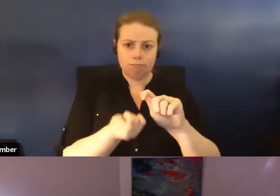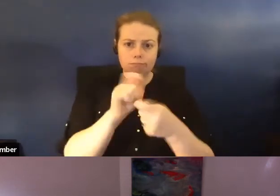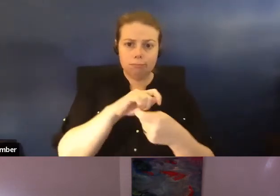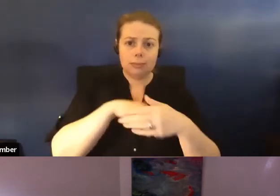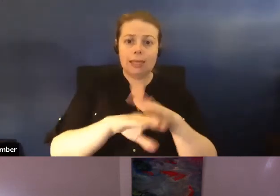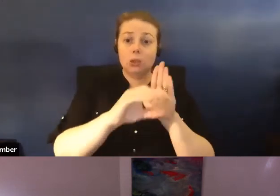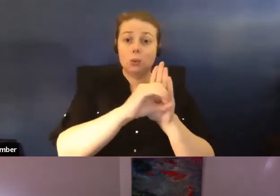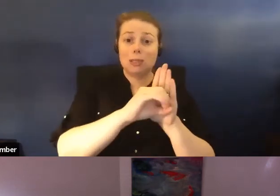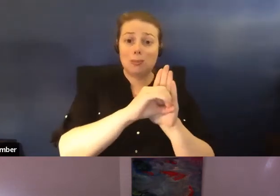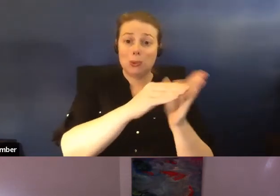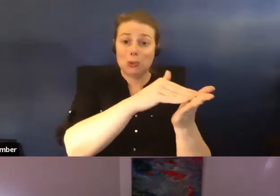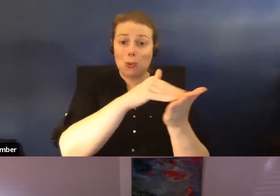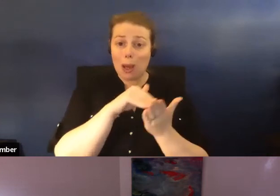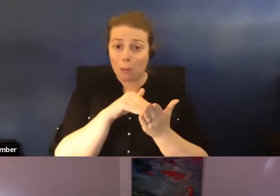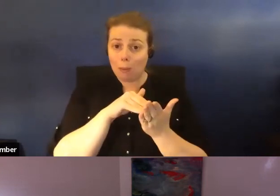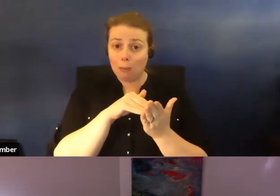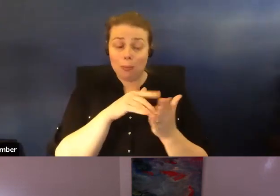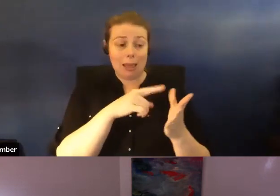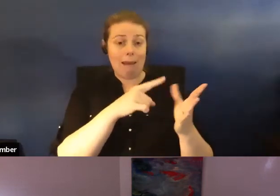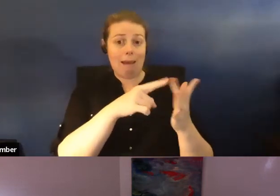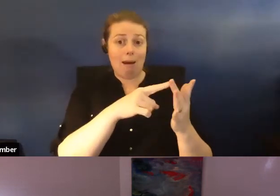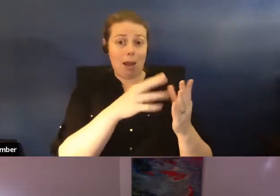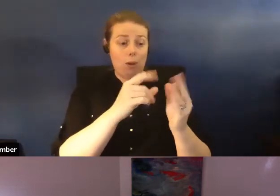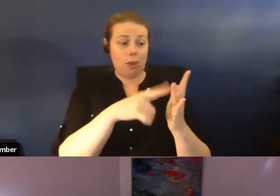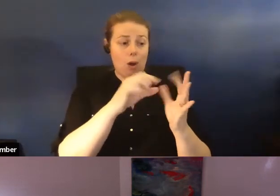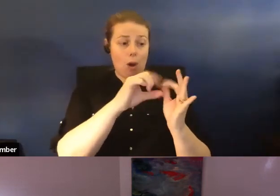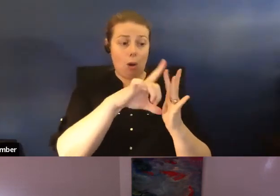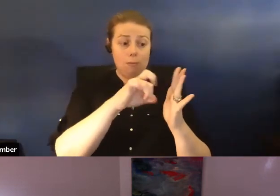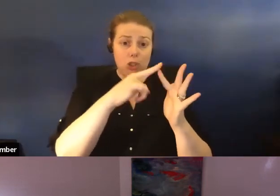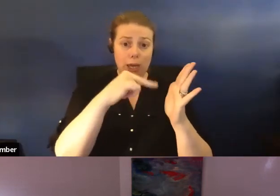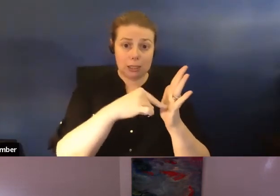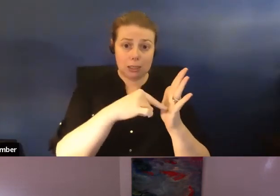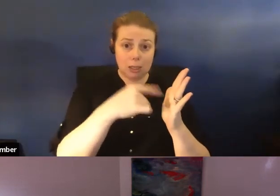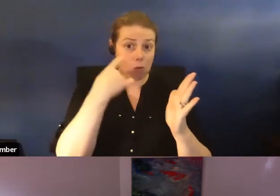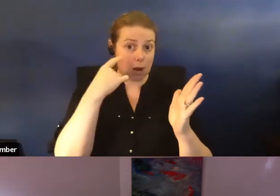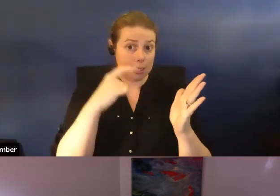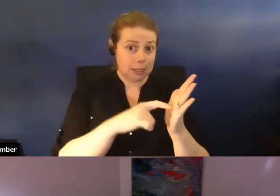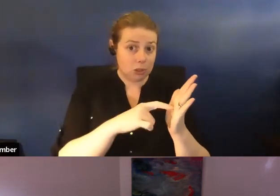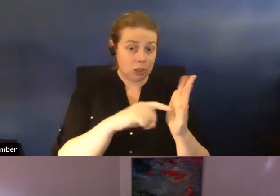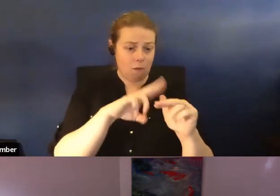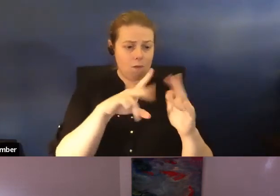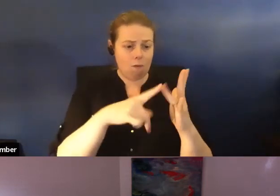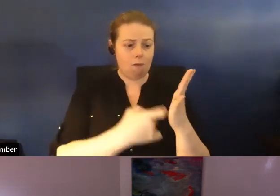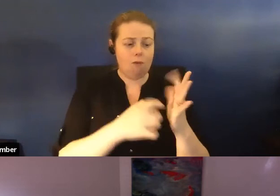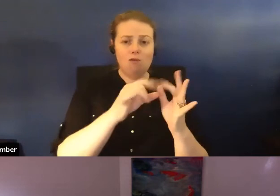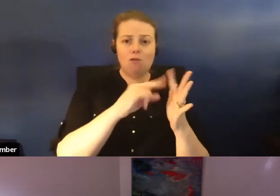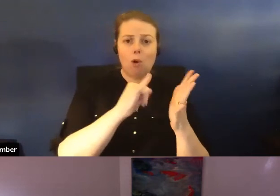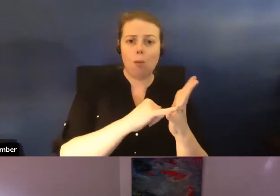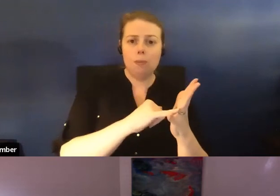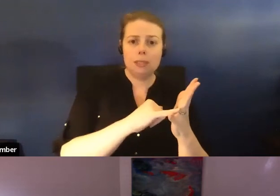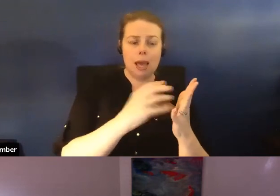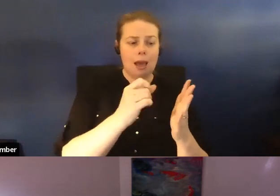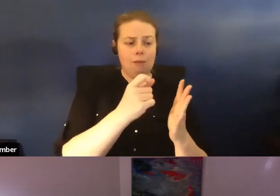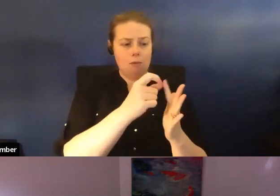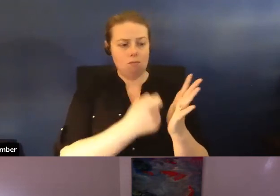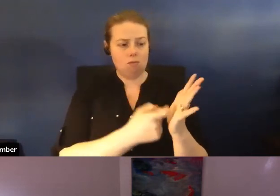out. There's AI that does object recognition. So Ford's did a prototype where someone in a car could read the